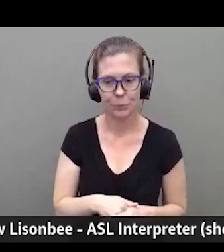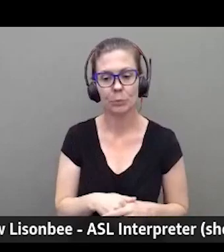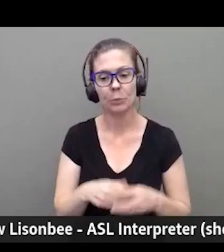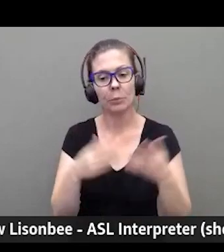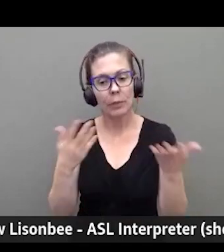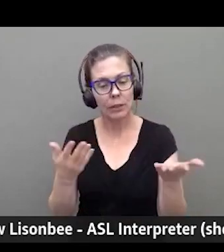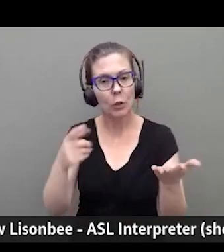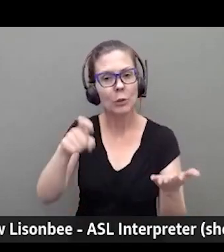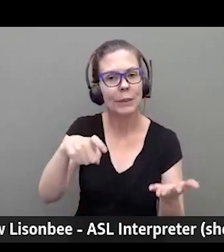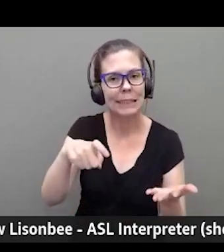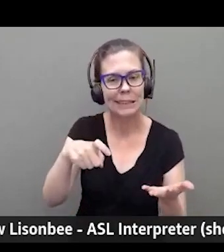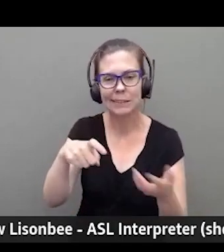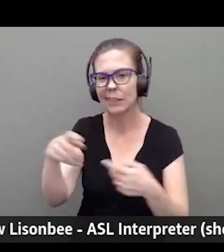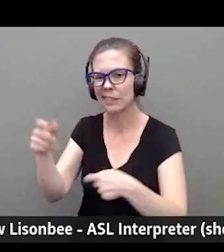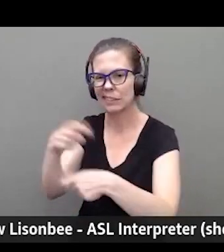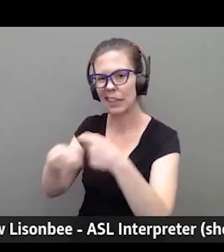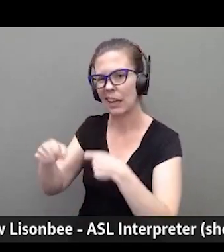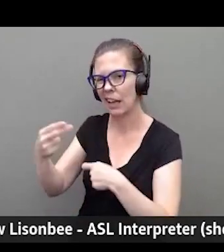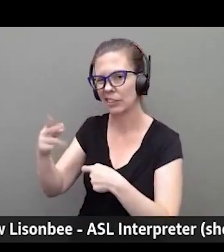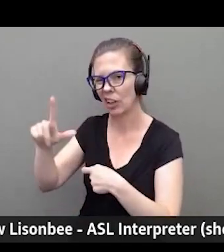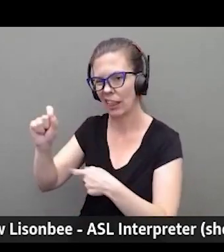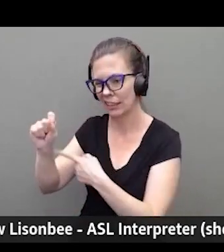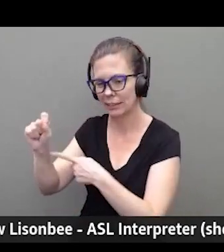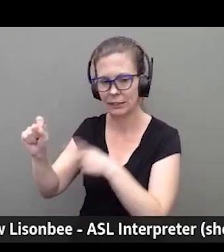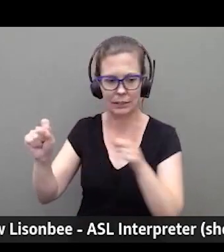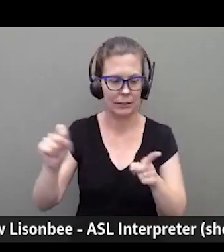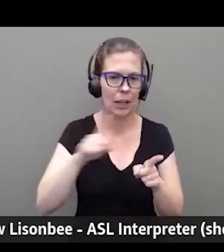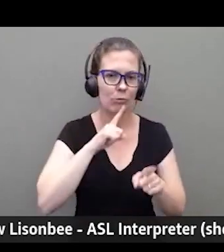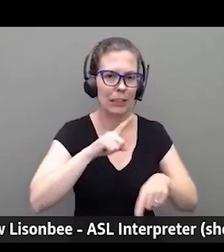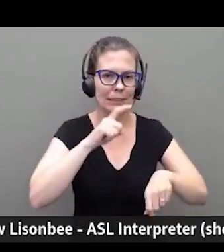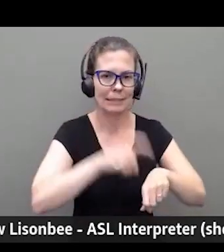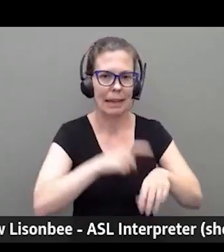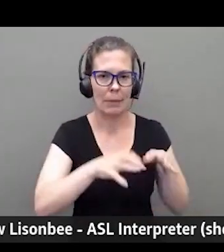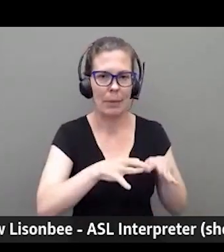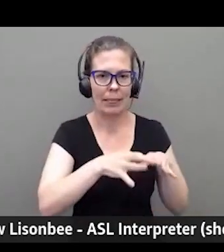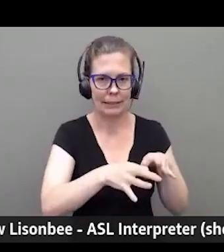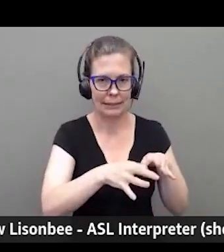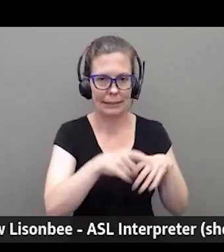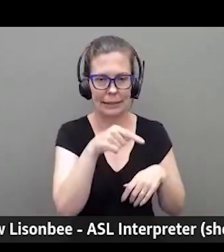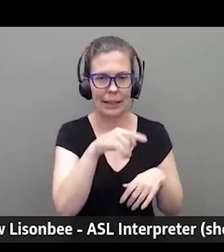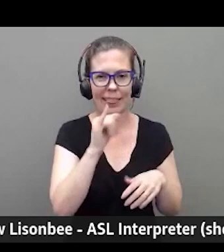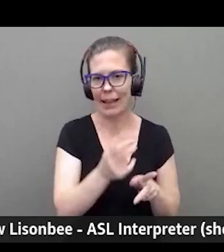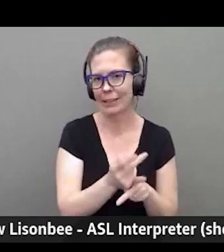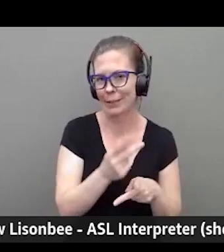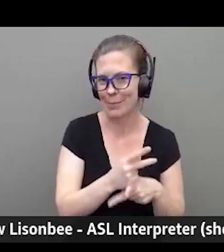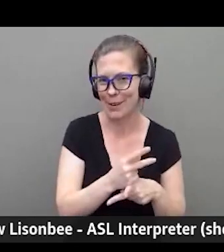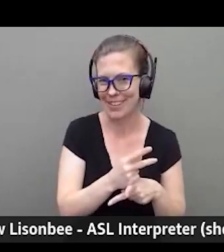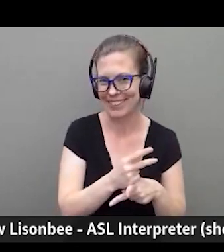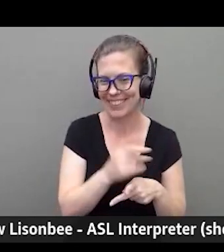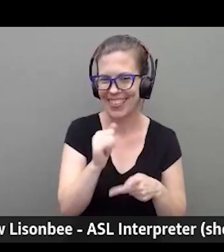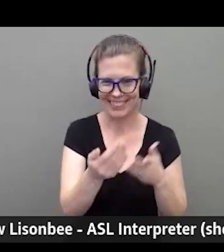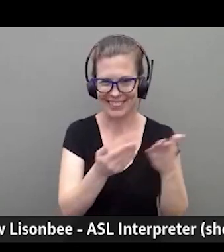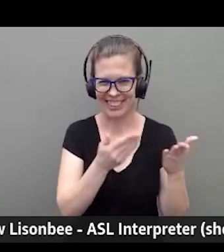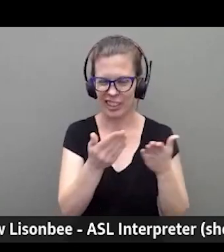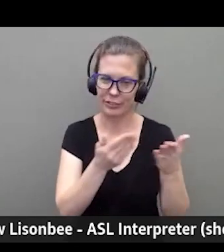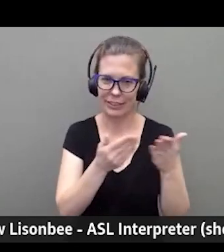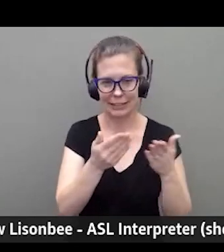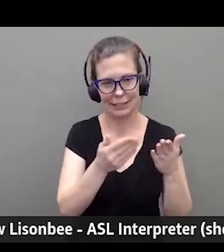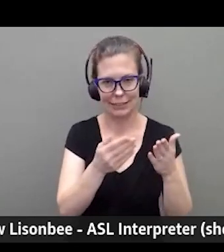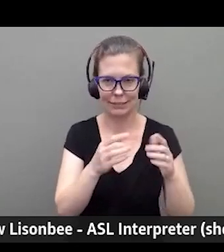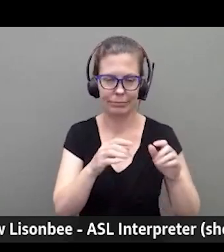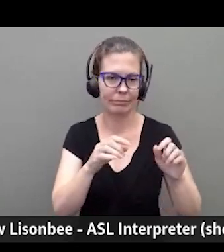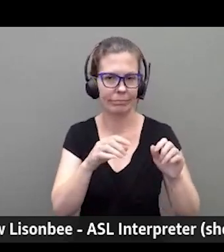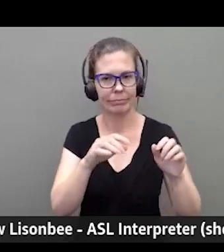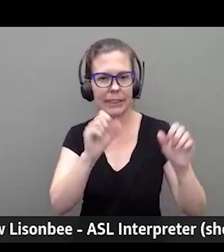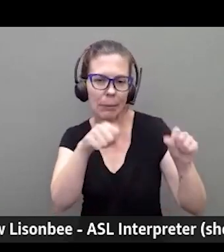you need instead of HLS is you need real-time latency. And that's the product, that's the service /